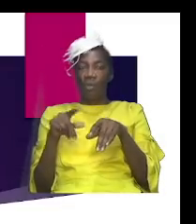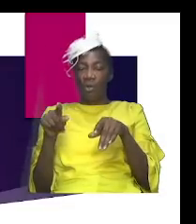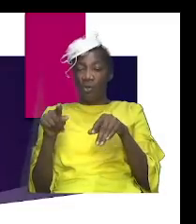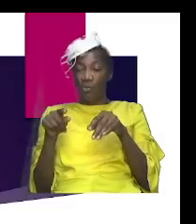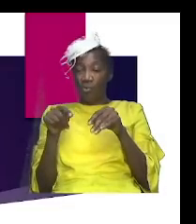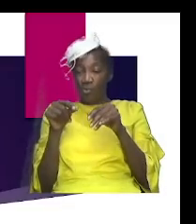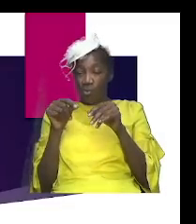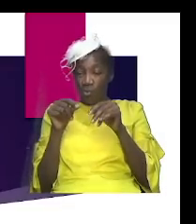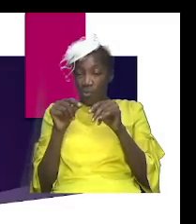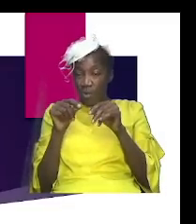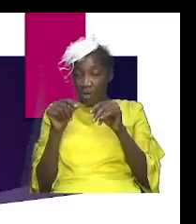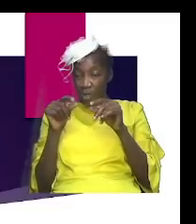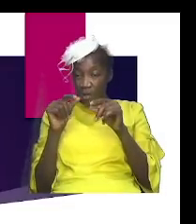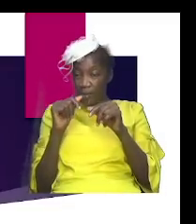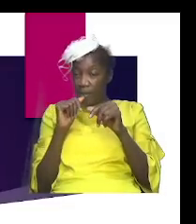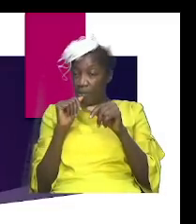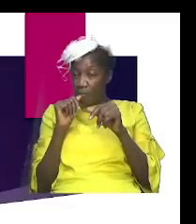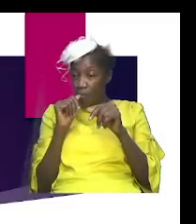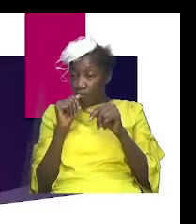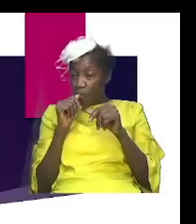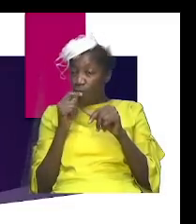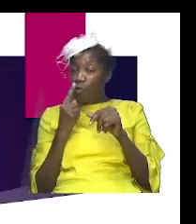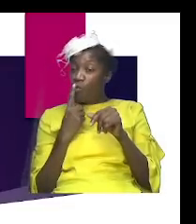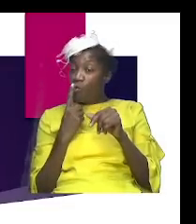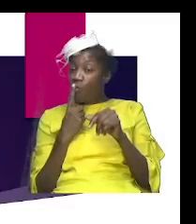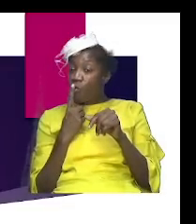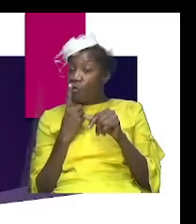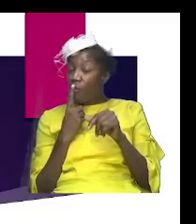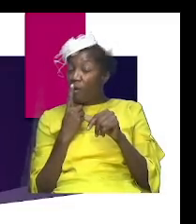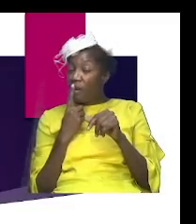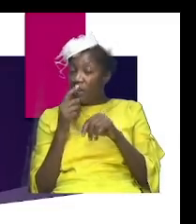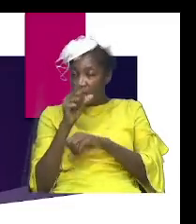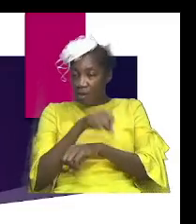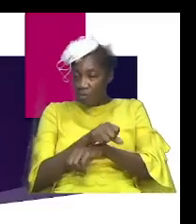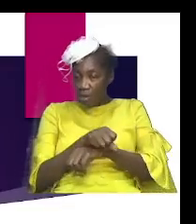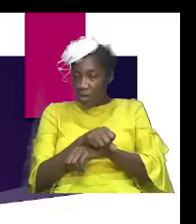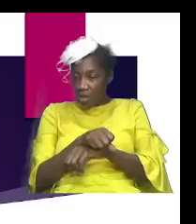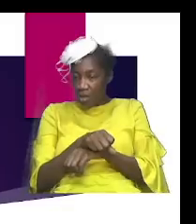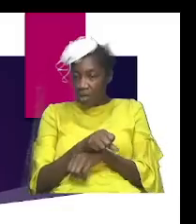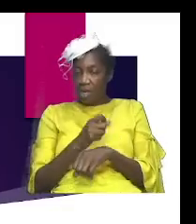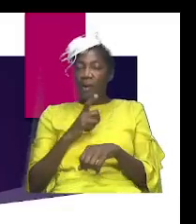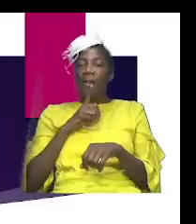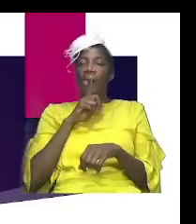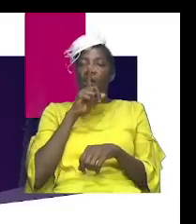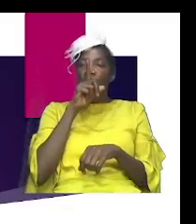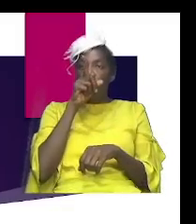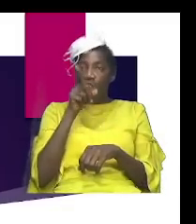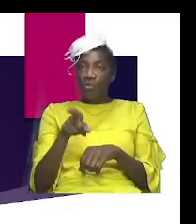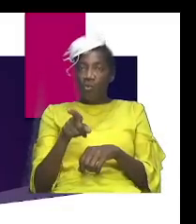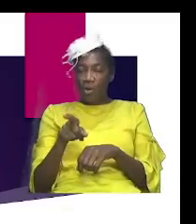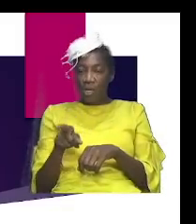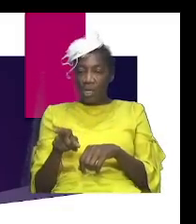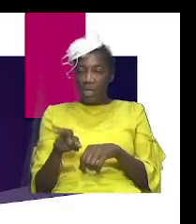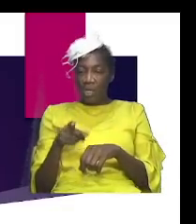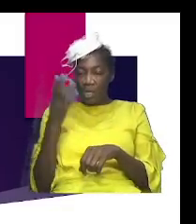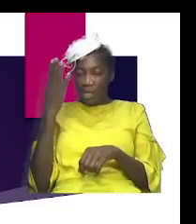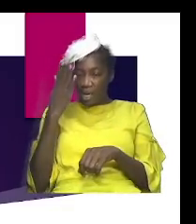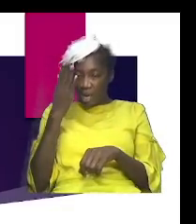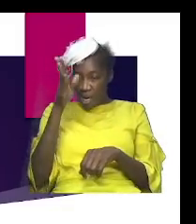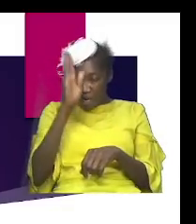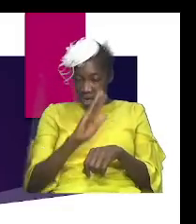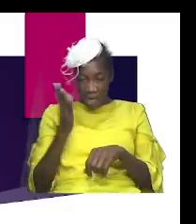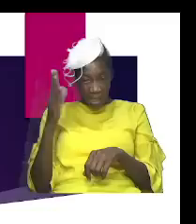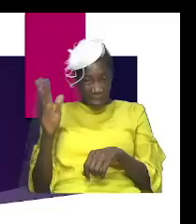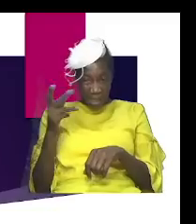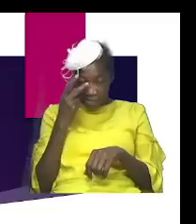quietly worked and did what they did genuinely is going to get by and God didn't notice them.